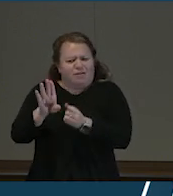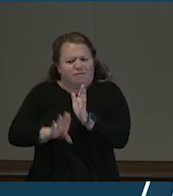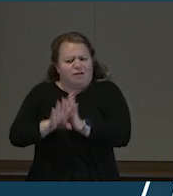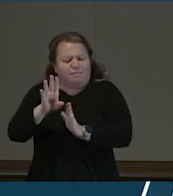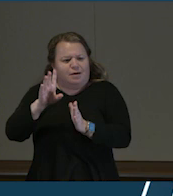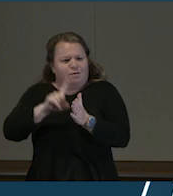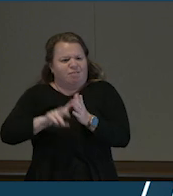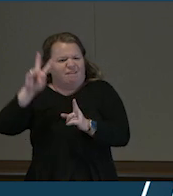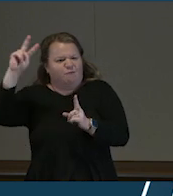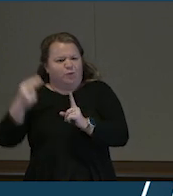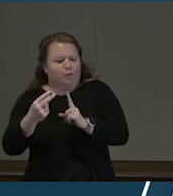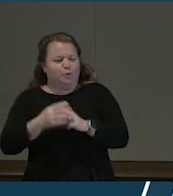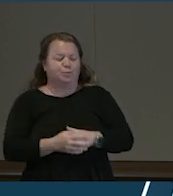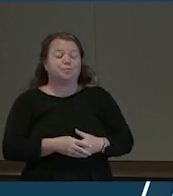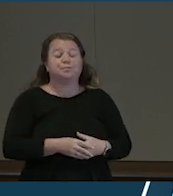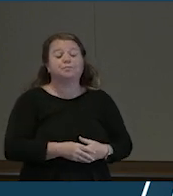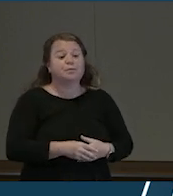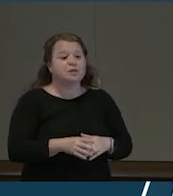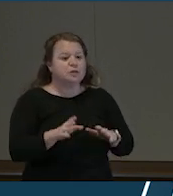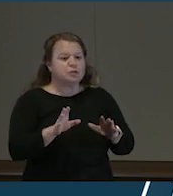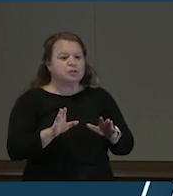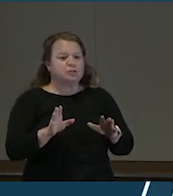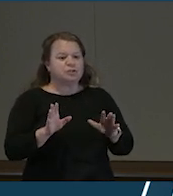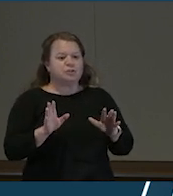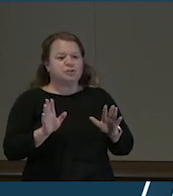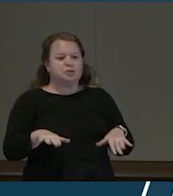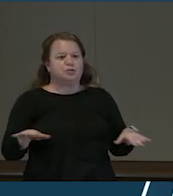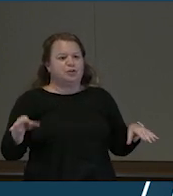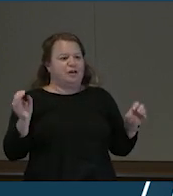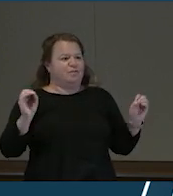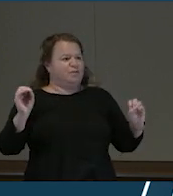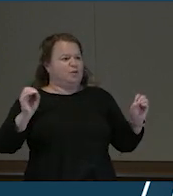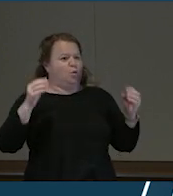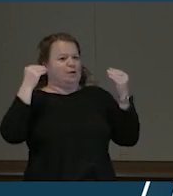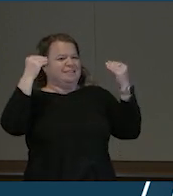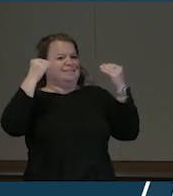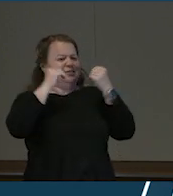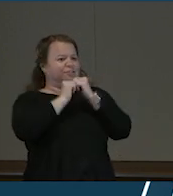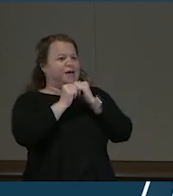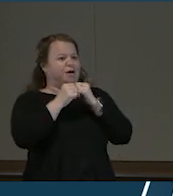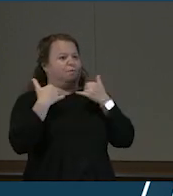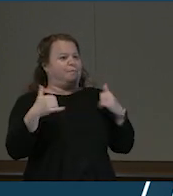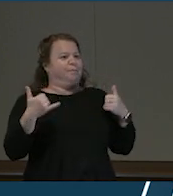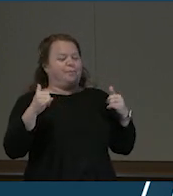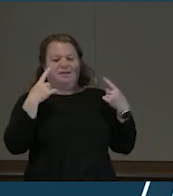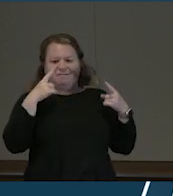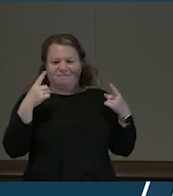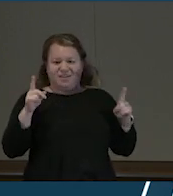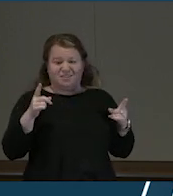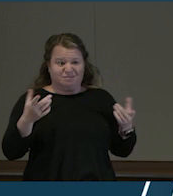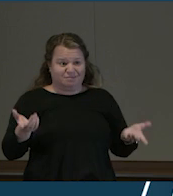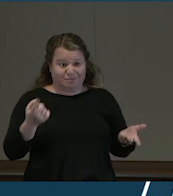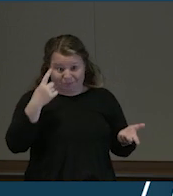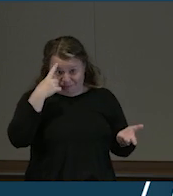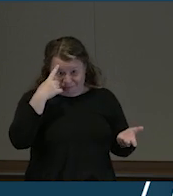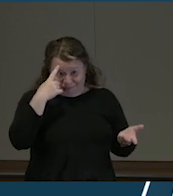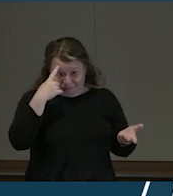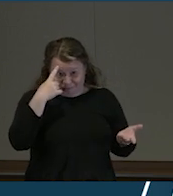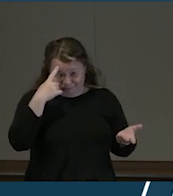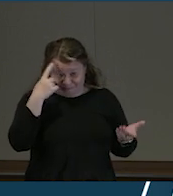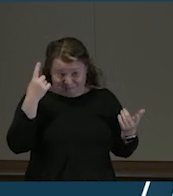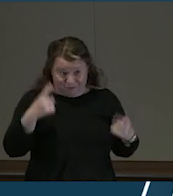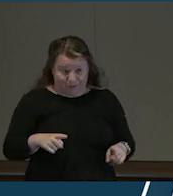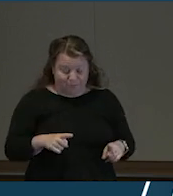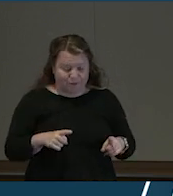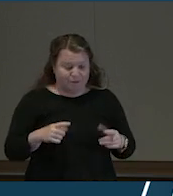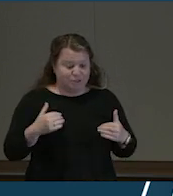like. So what happens when children don't have someone to teach them how to play effectively? Think about it. Children are